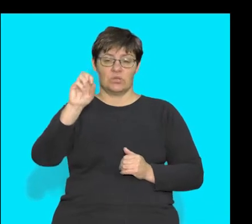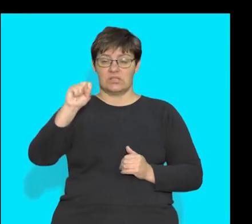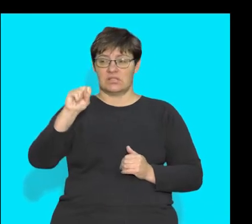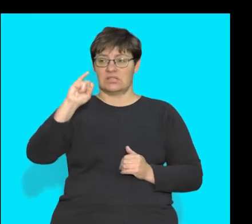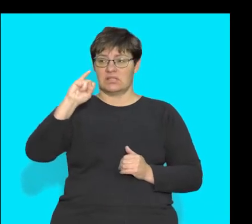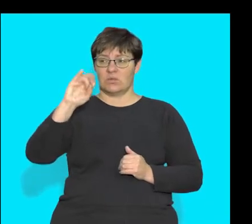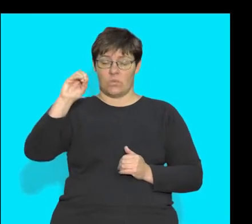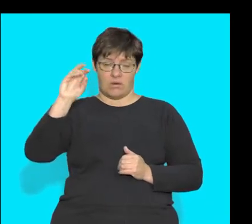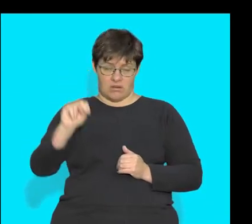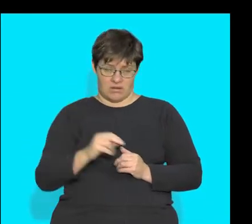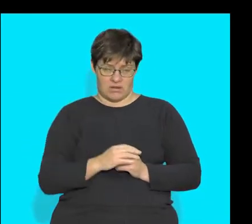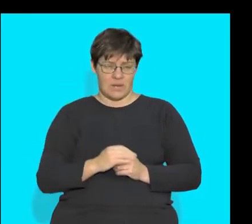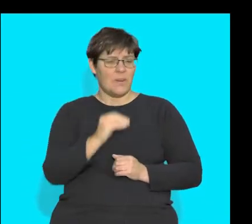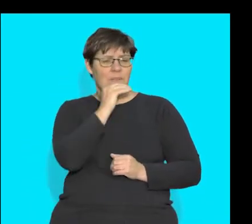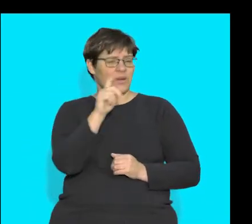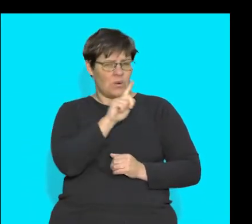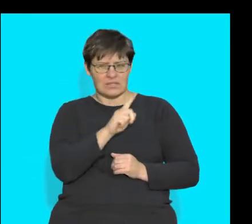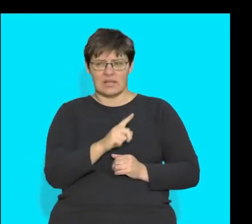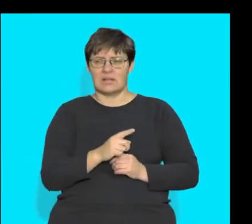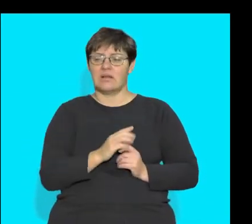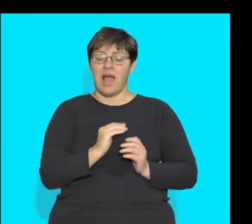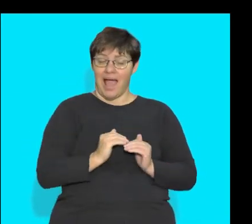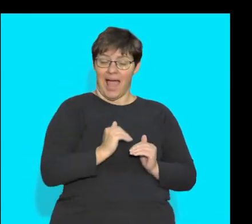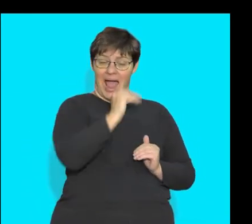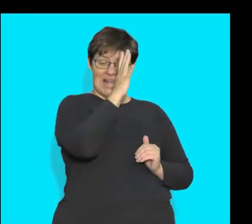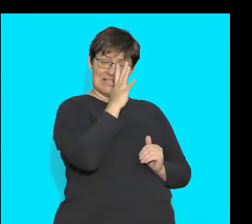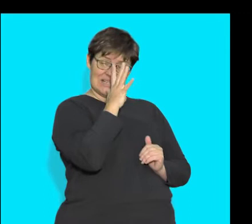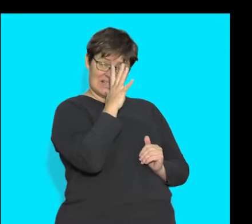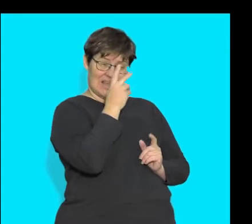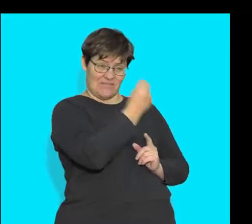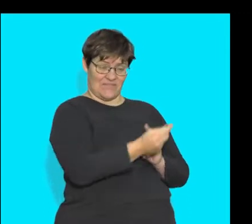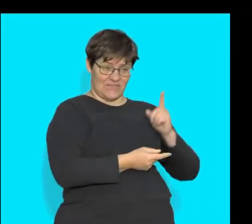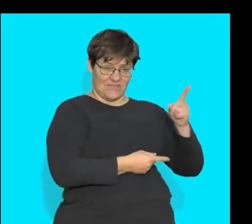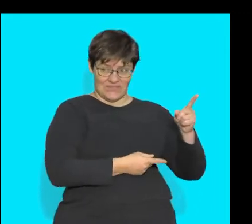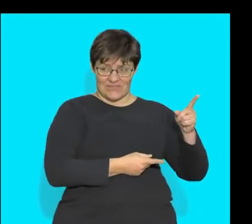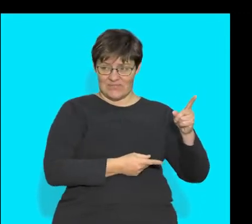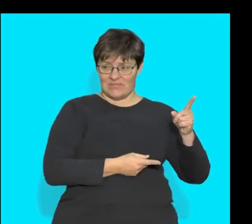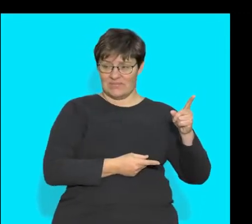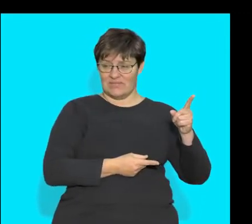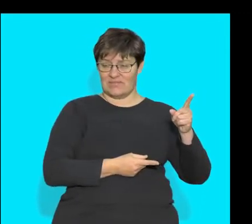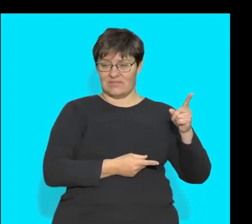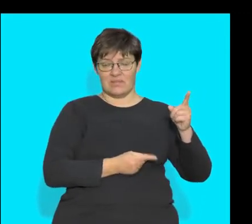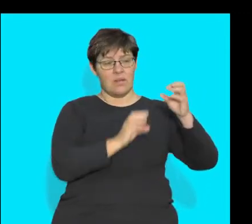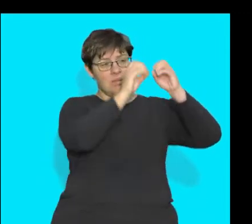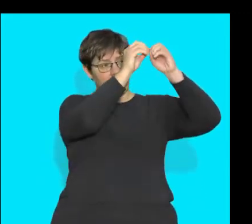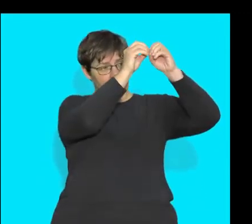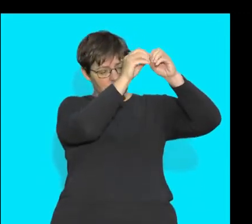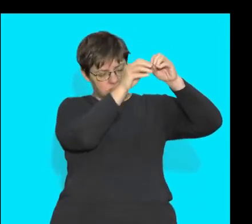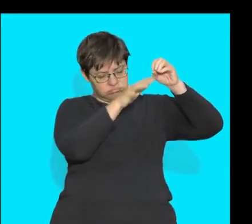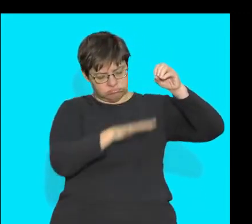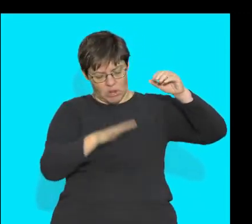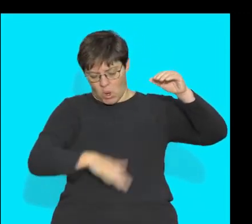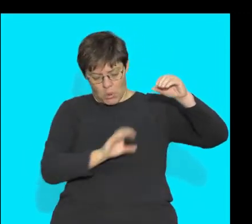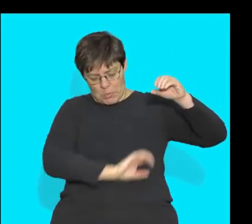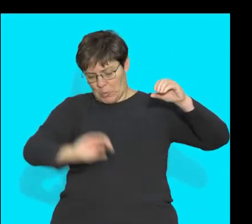is moving a substance. Here's my high concentration. If I look over here, this is going to be my